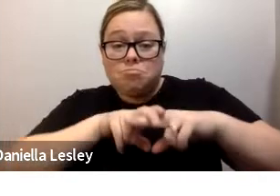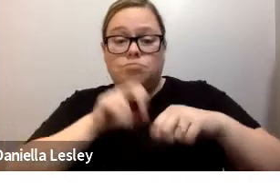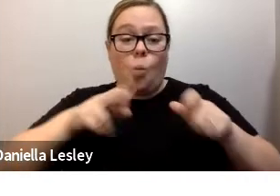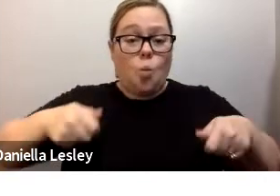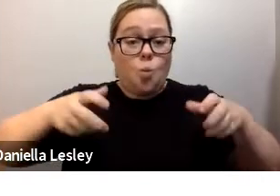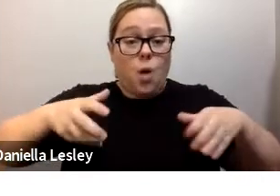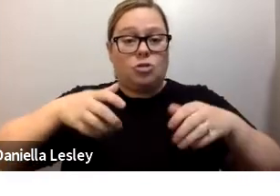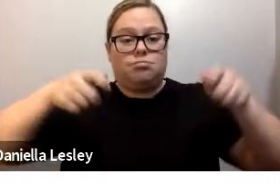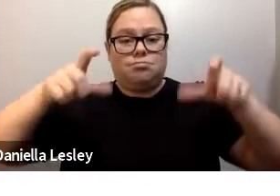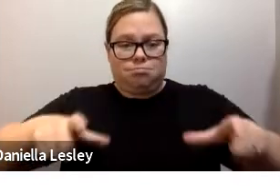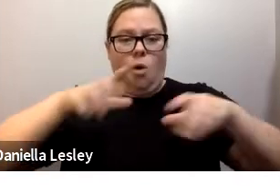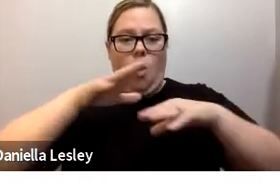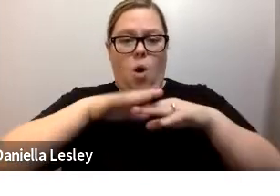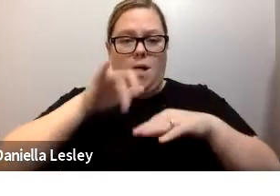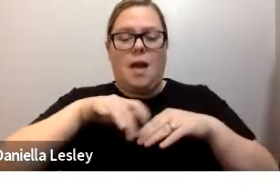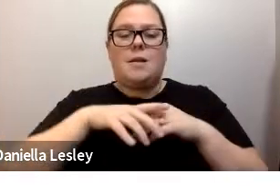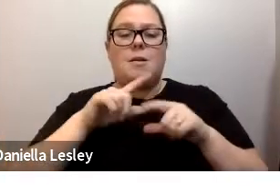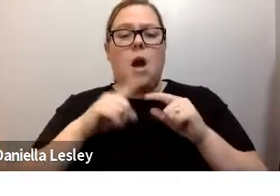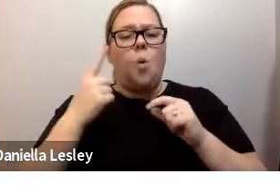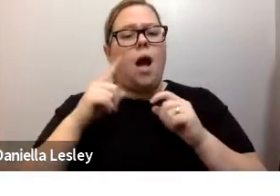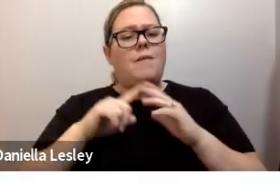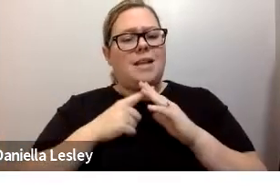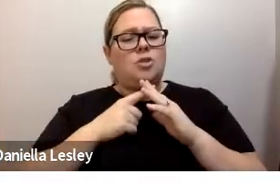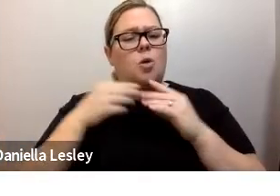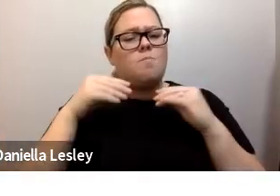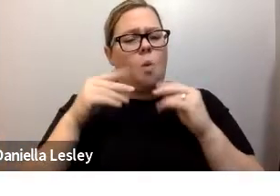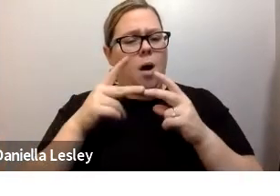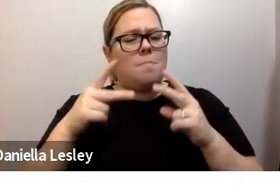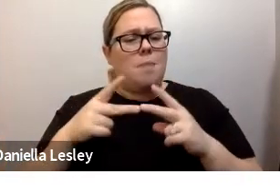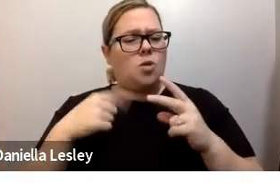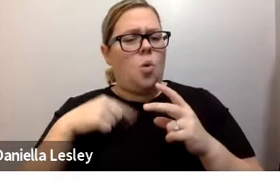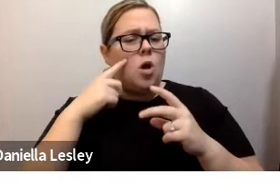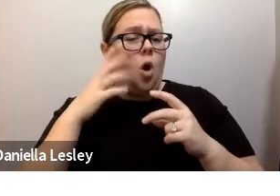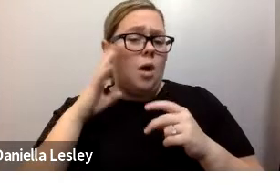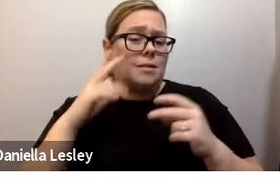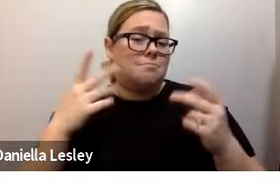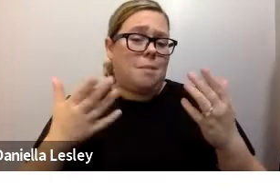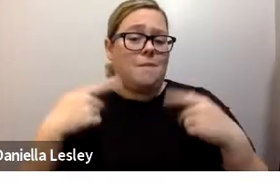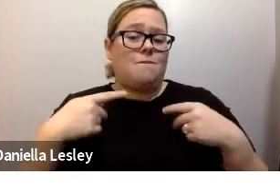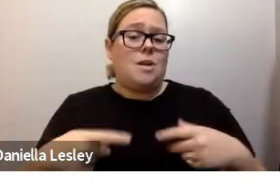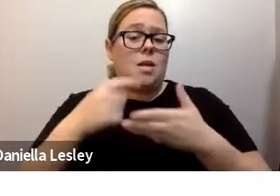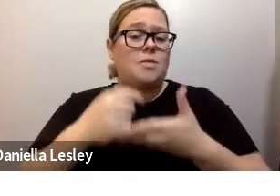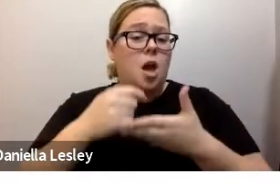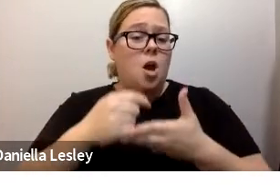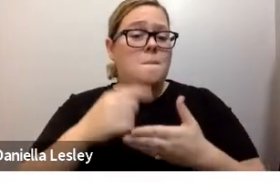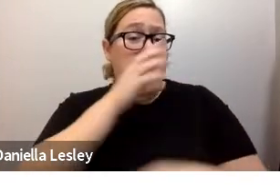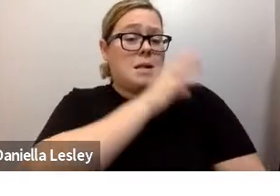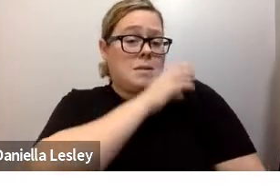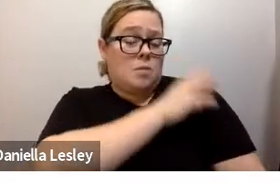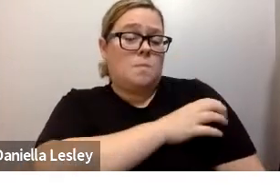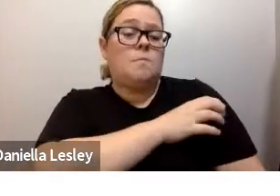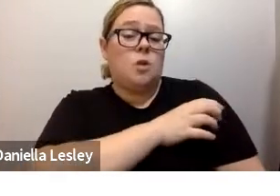But one of the initial marketplaces we thought we'd get a lot of traction in was the physical therapy clinics. So we followed an